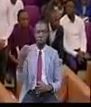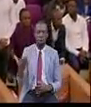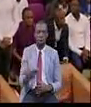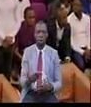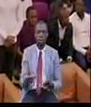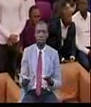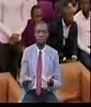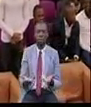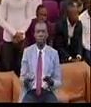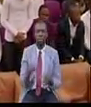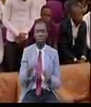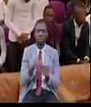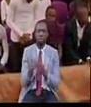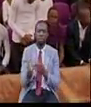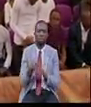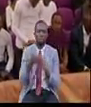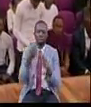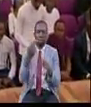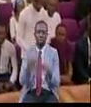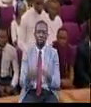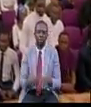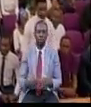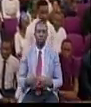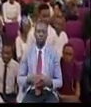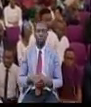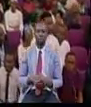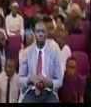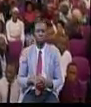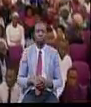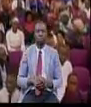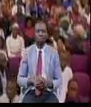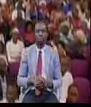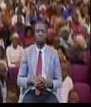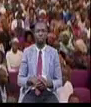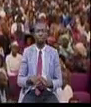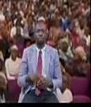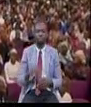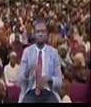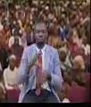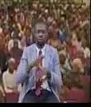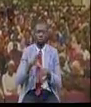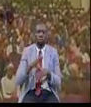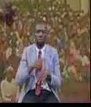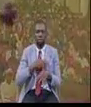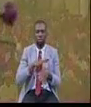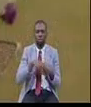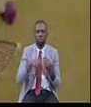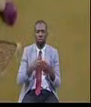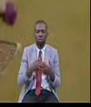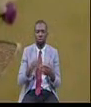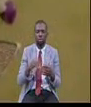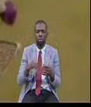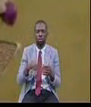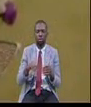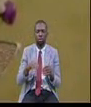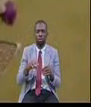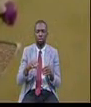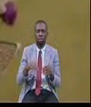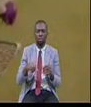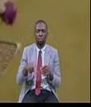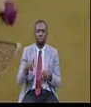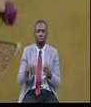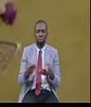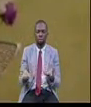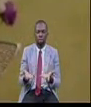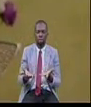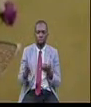in Jesus' name. The church and the entire congregation here greets you. Our general superintendent, our father